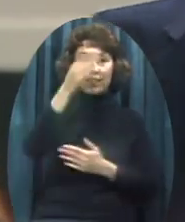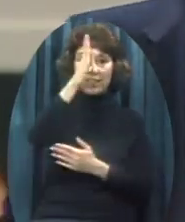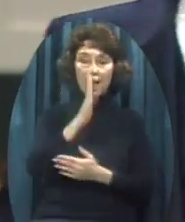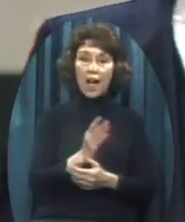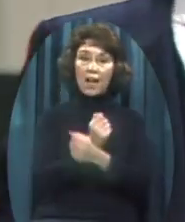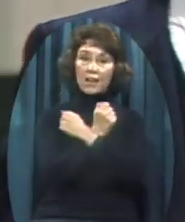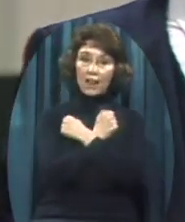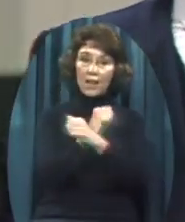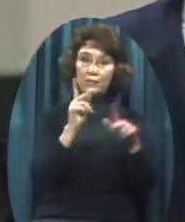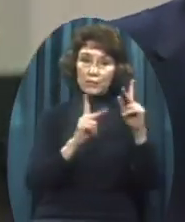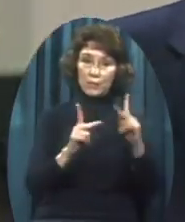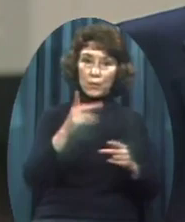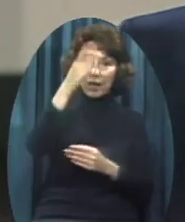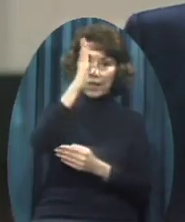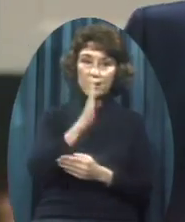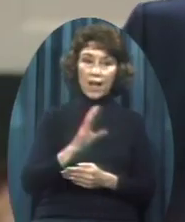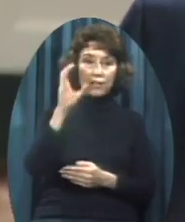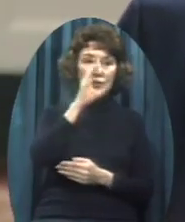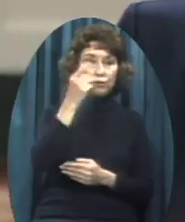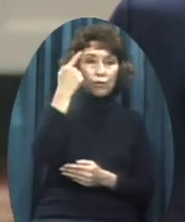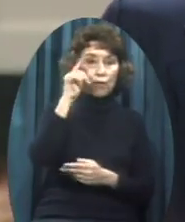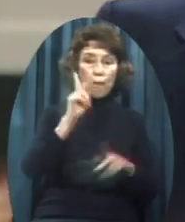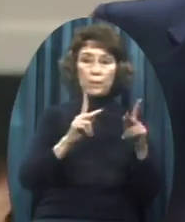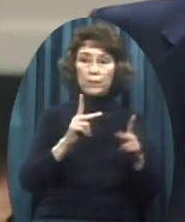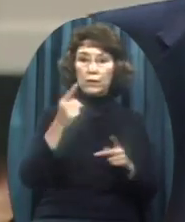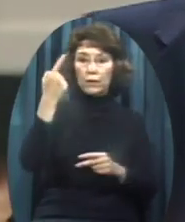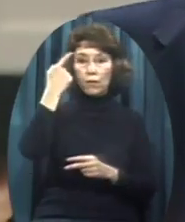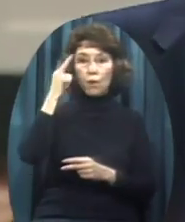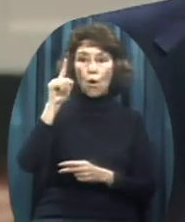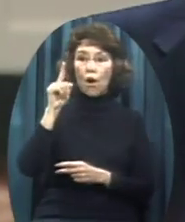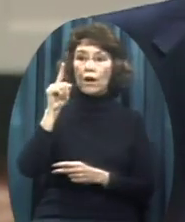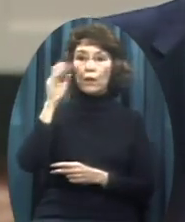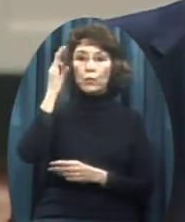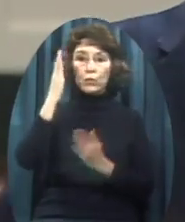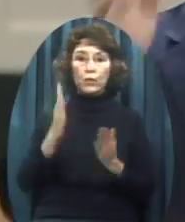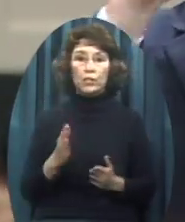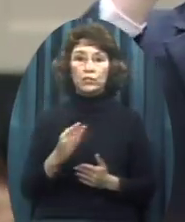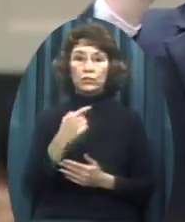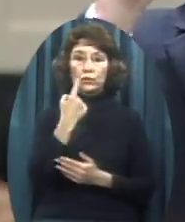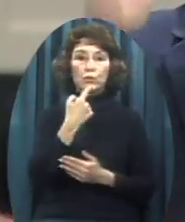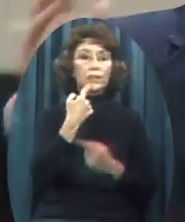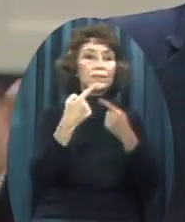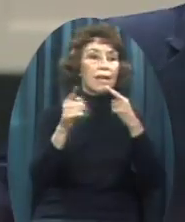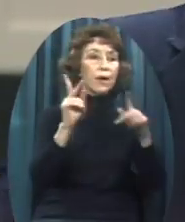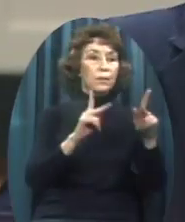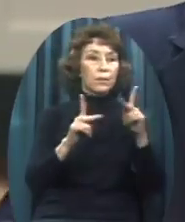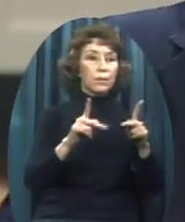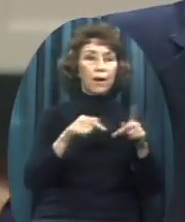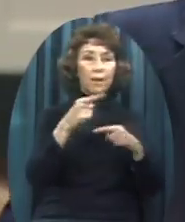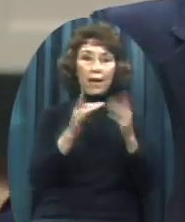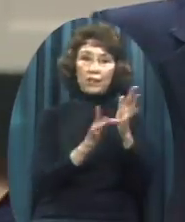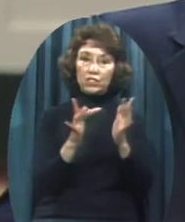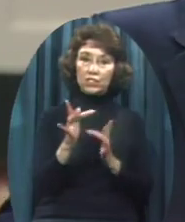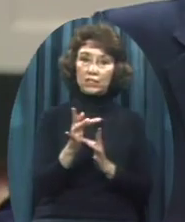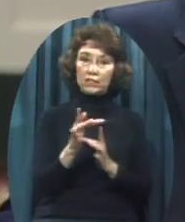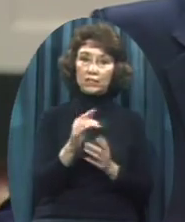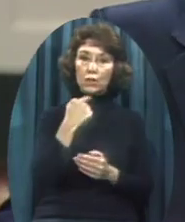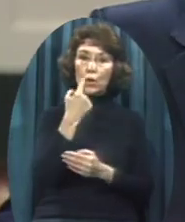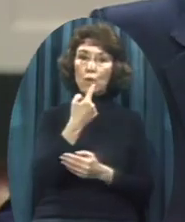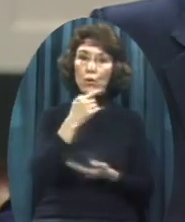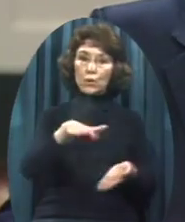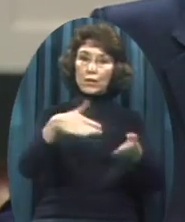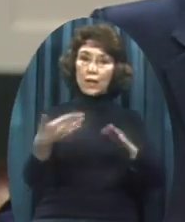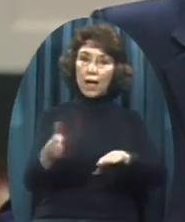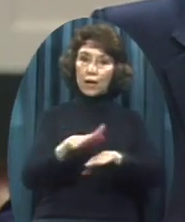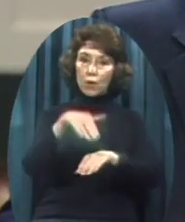and Christians who will tell the world about a Jesus, an uncompromising Jesus, who set his face toward the cross and who died that